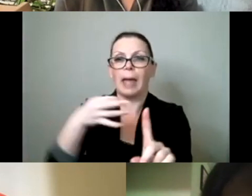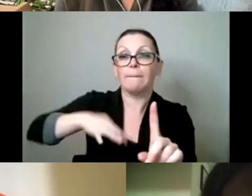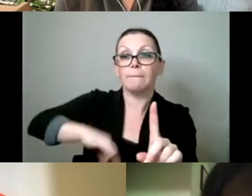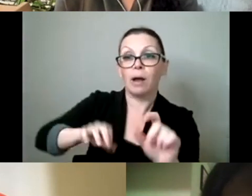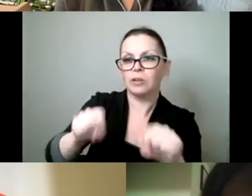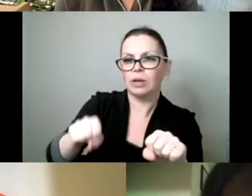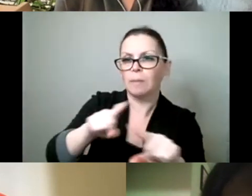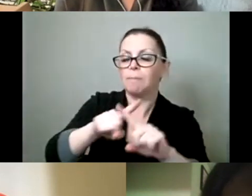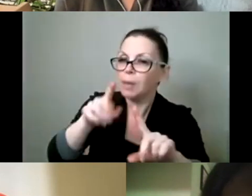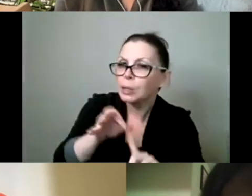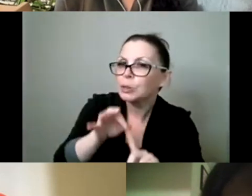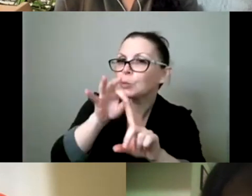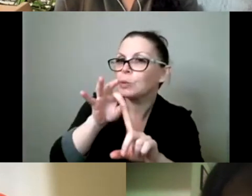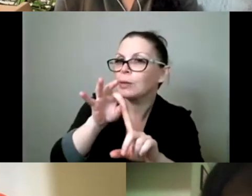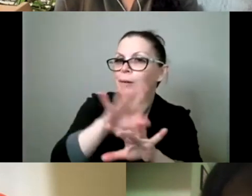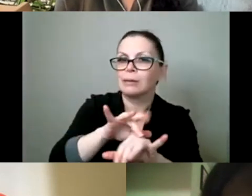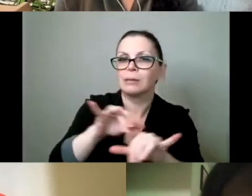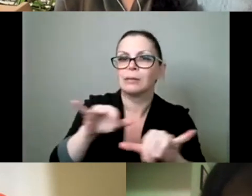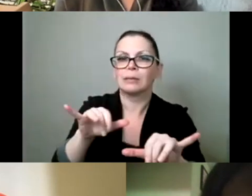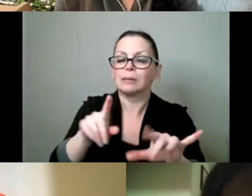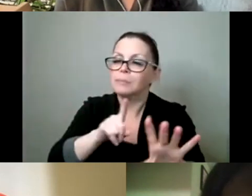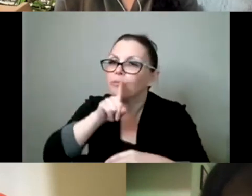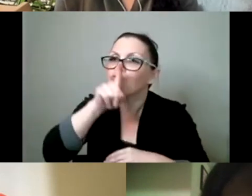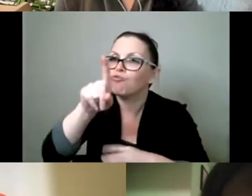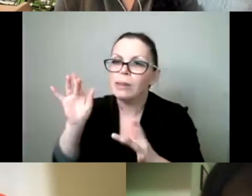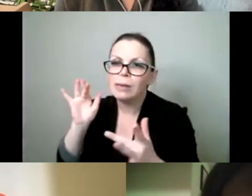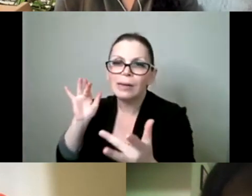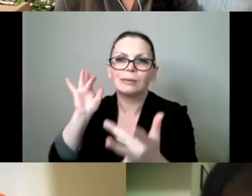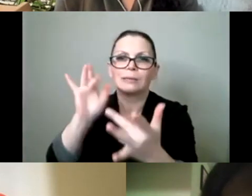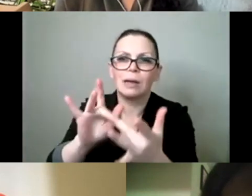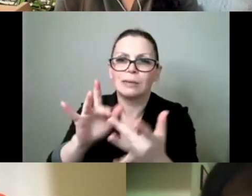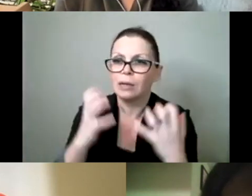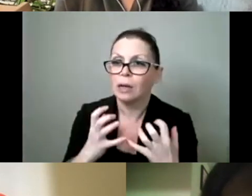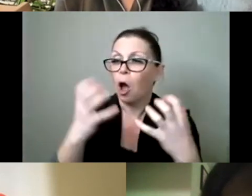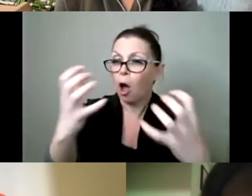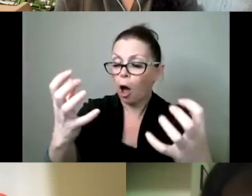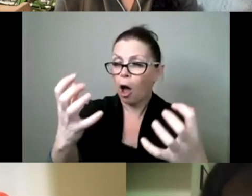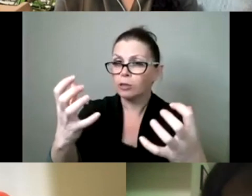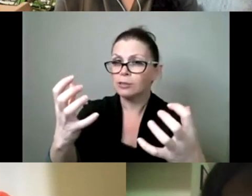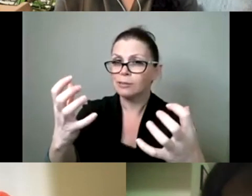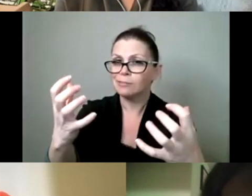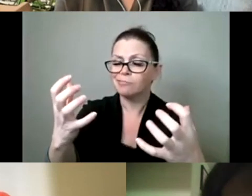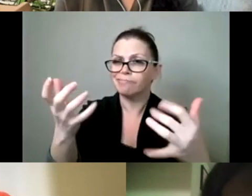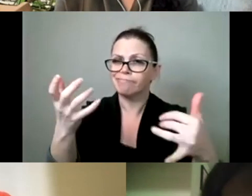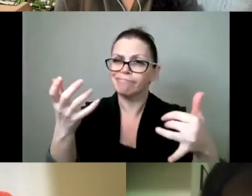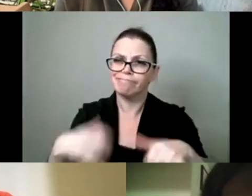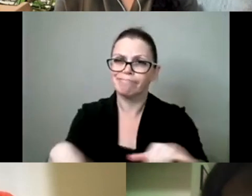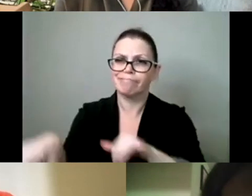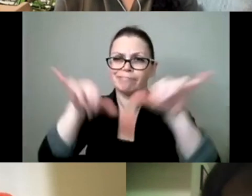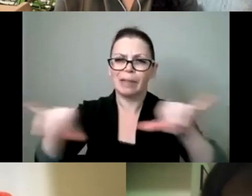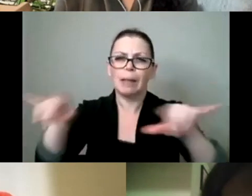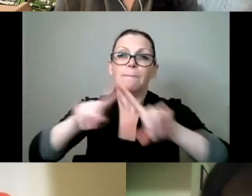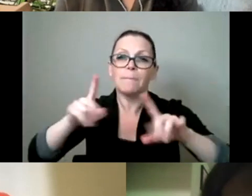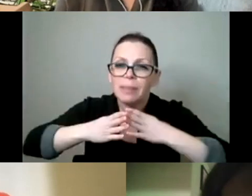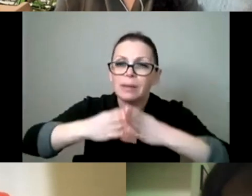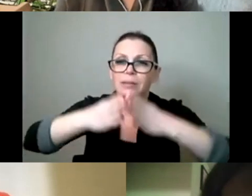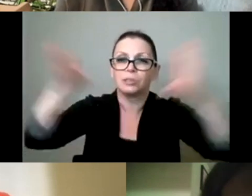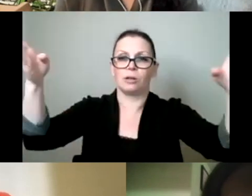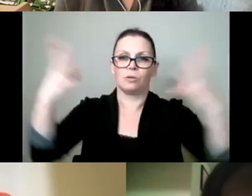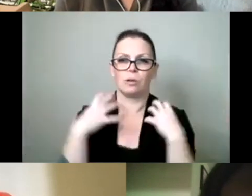but unique and really reached not just the audience you're used to reaching, but an audience that's even broader than that.